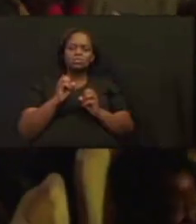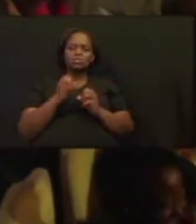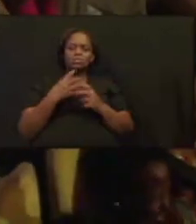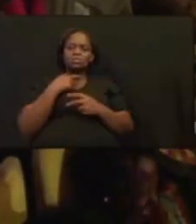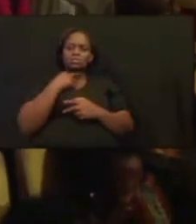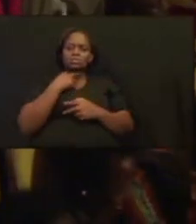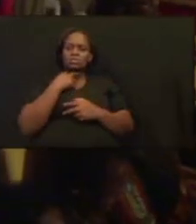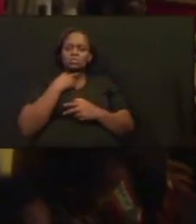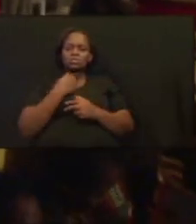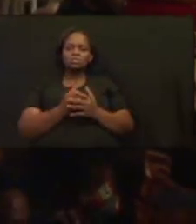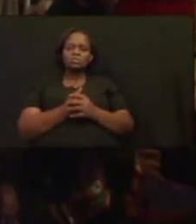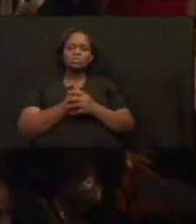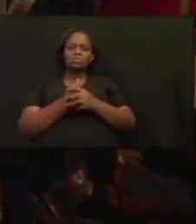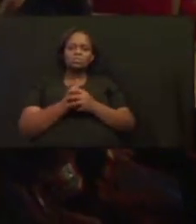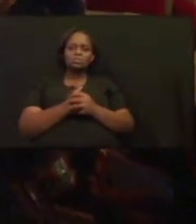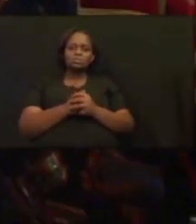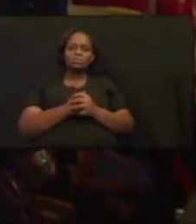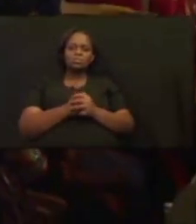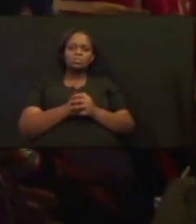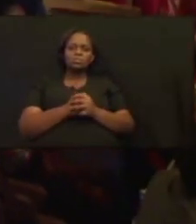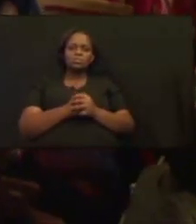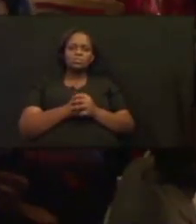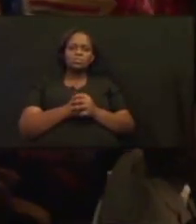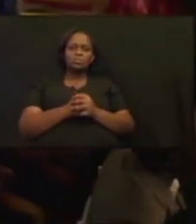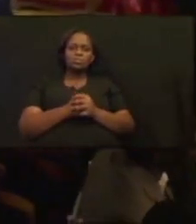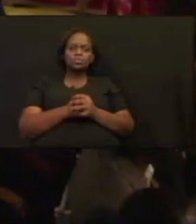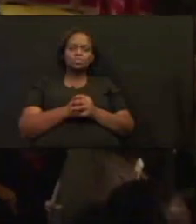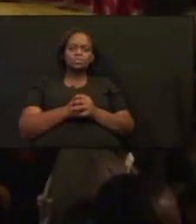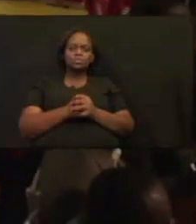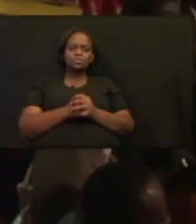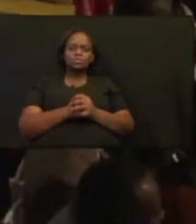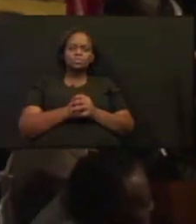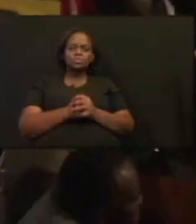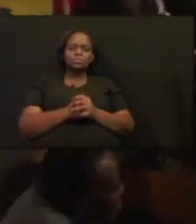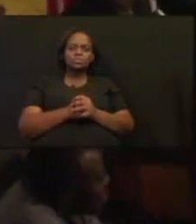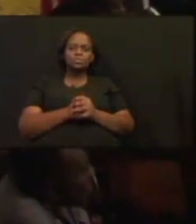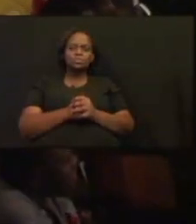Shali sahaska prandege palasubia.